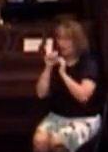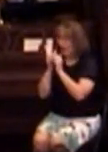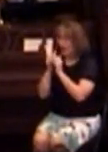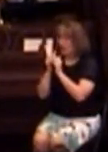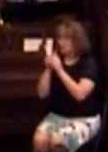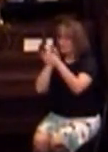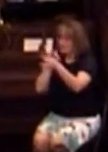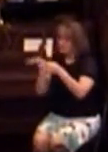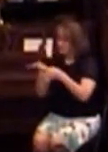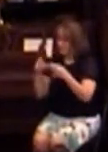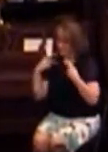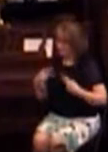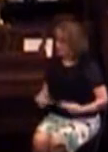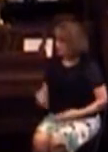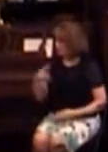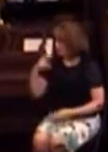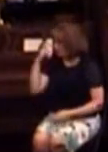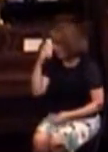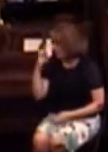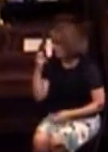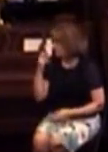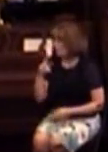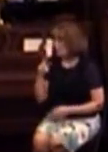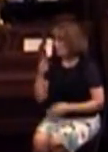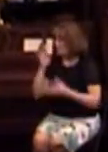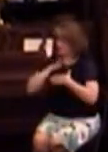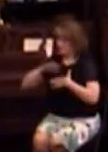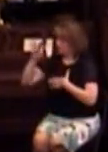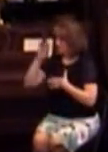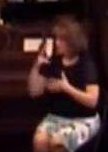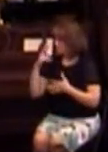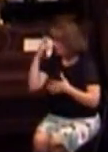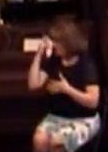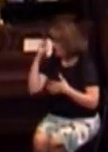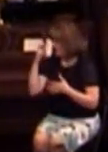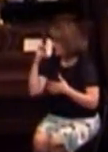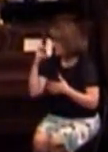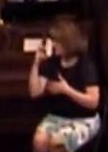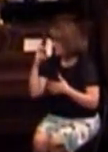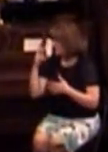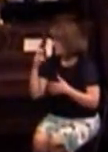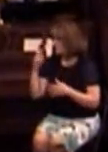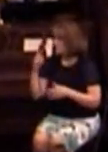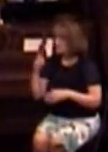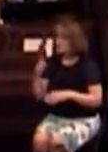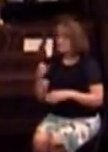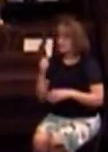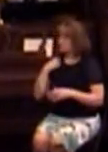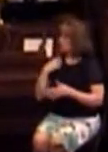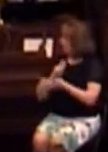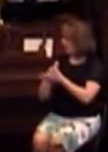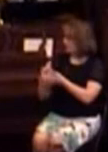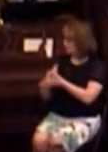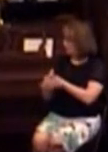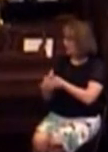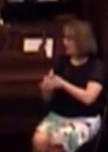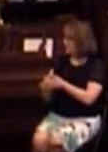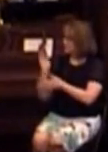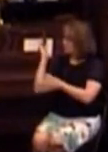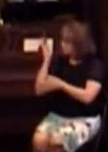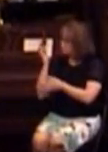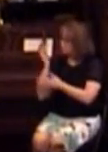Maybe you're blind in a different way. I work on my sermons weeks in advance. I went to the Creation Festival this week. I'm not a big fan of